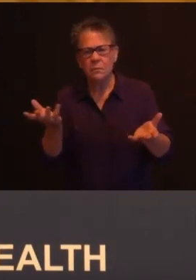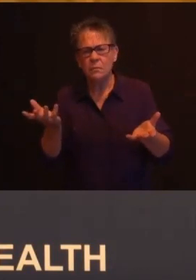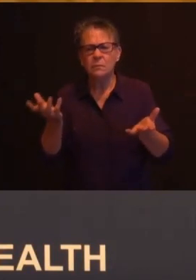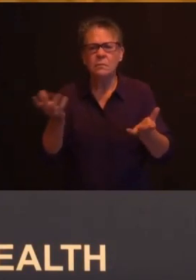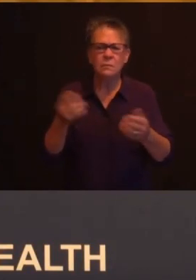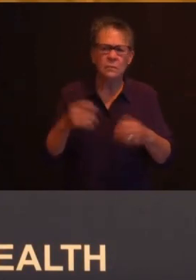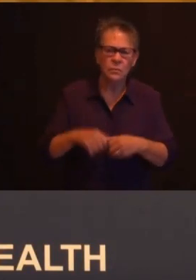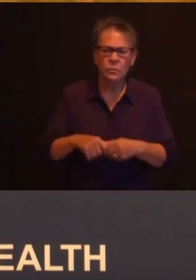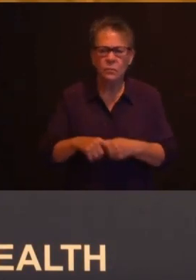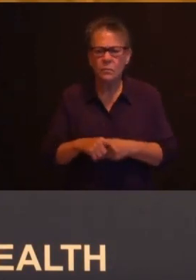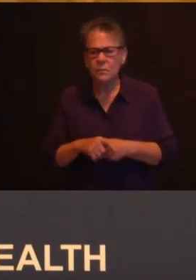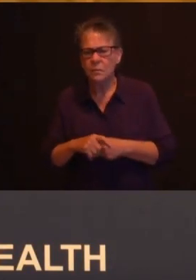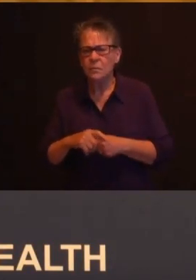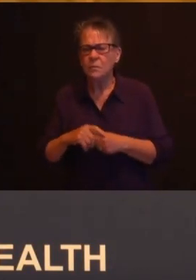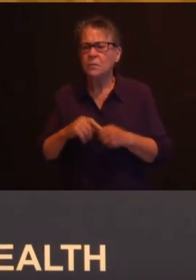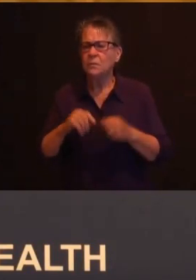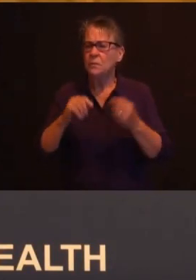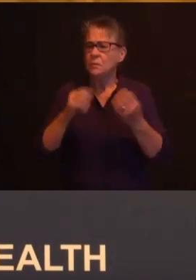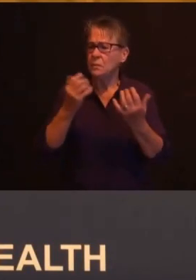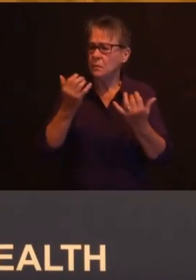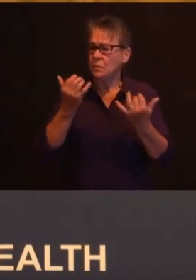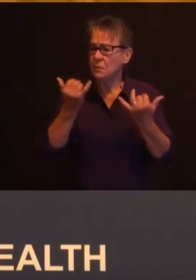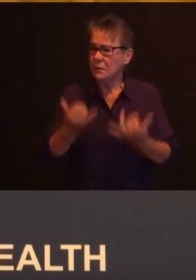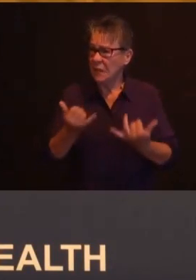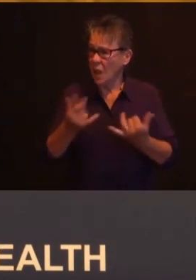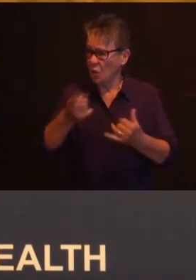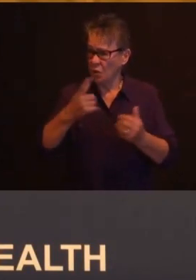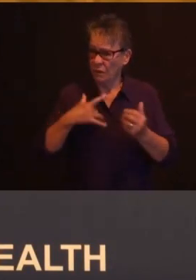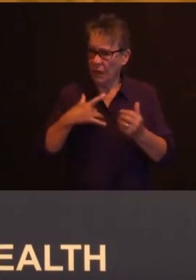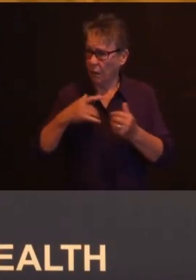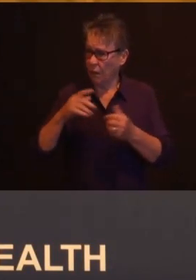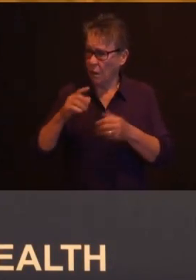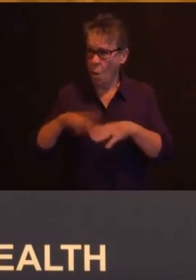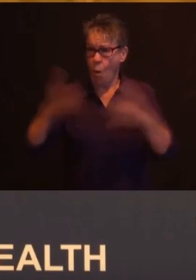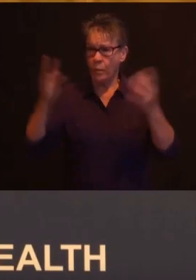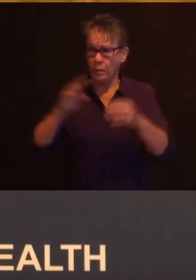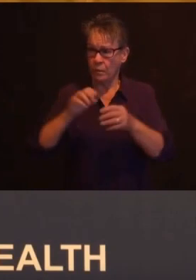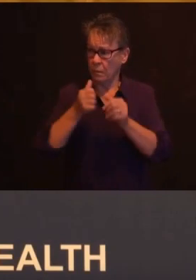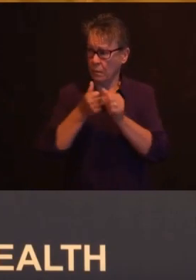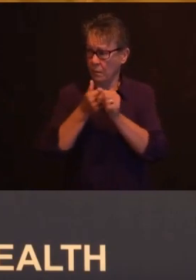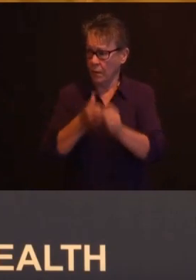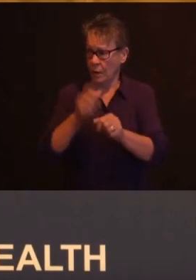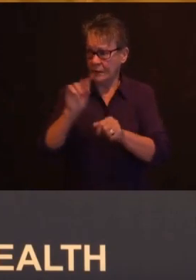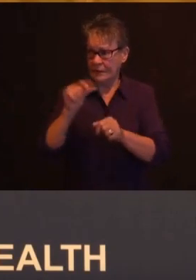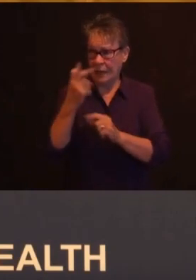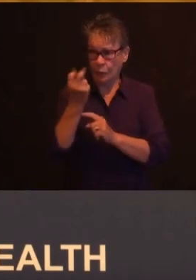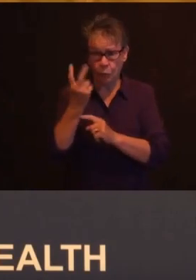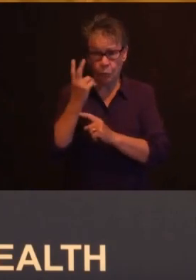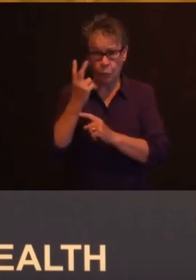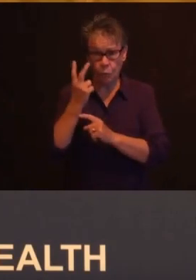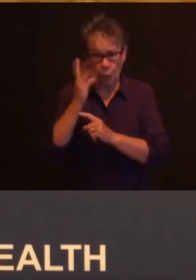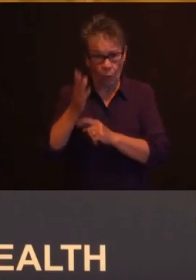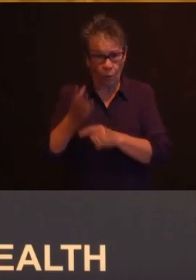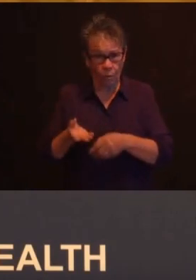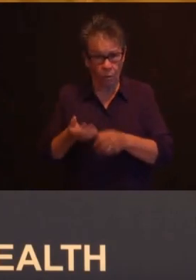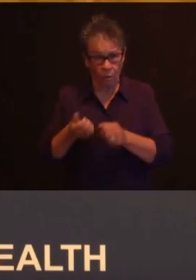up, but the hospitalizations continue to drop. Is there anything to make of that? Thank you. Thank